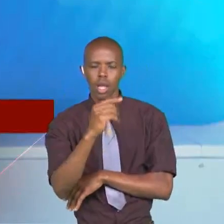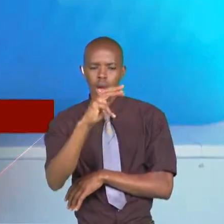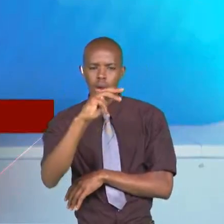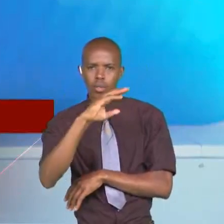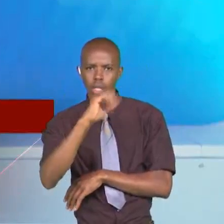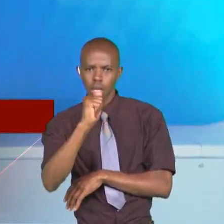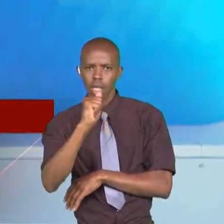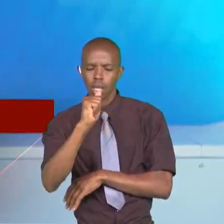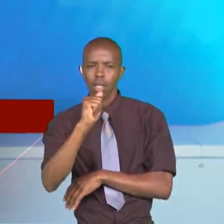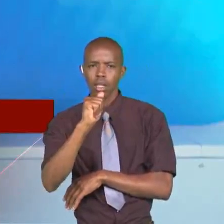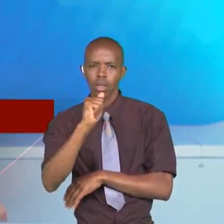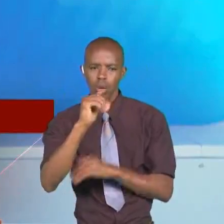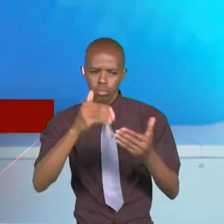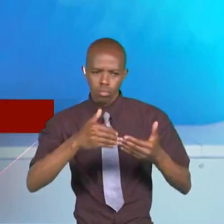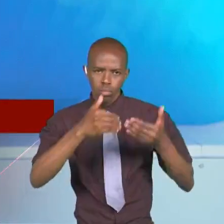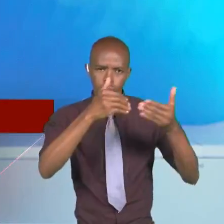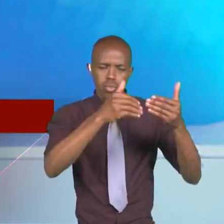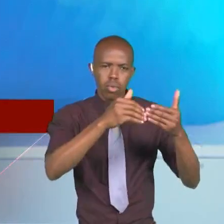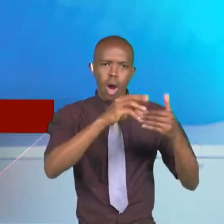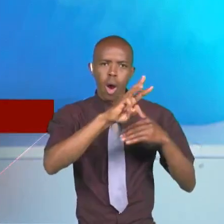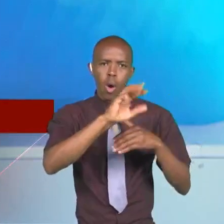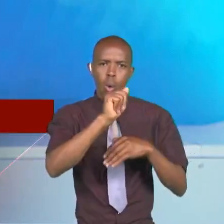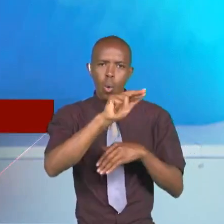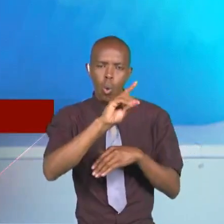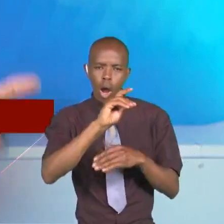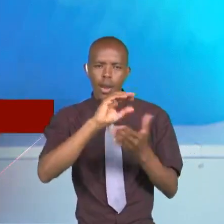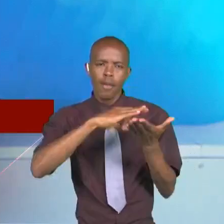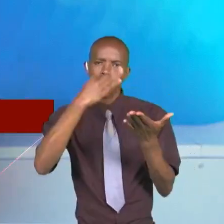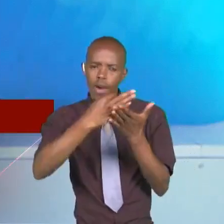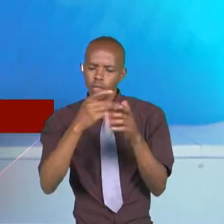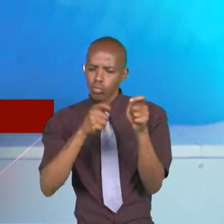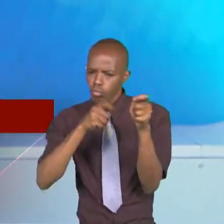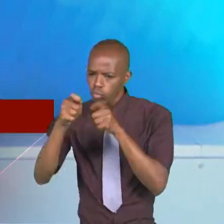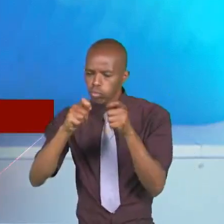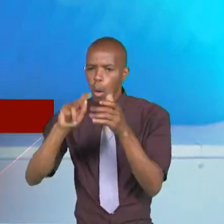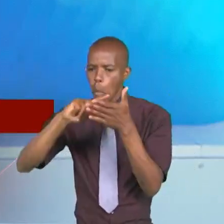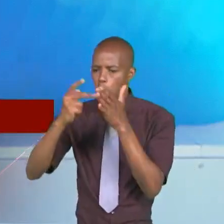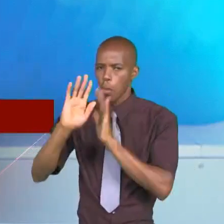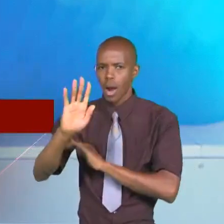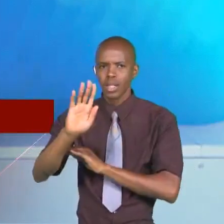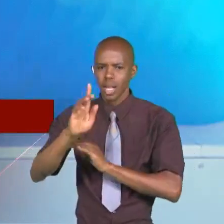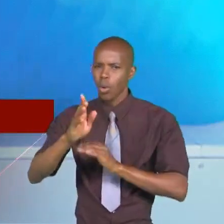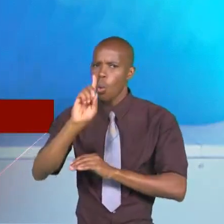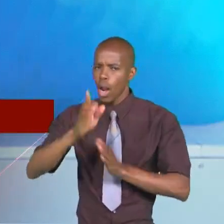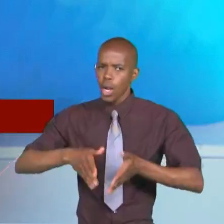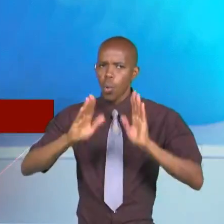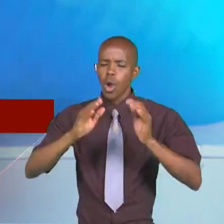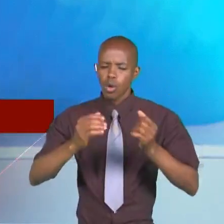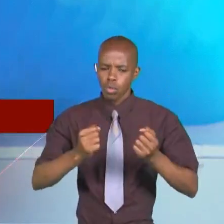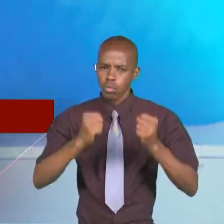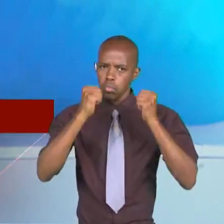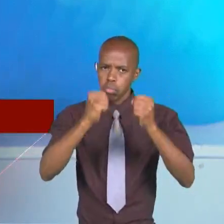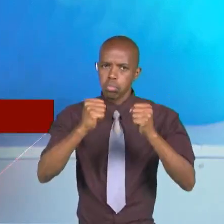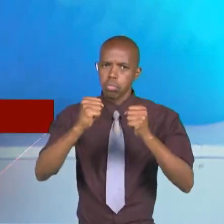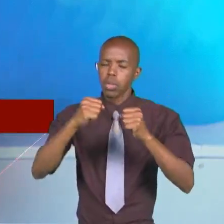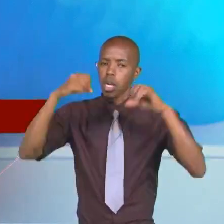will now have a ward fund that they control, that ensures that they can also be able to run their projects, is one way of strengthening devolution, is one way of giving